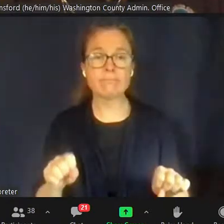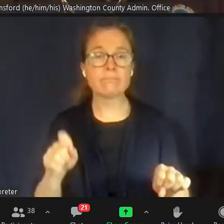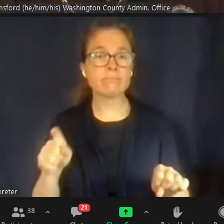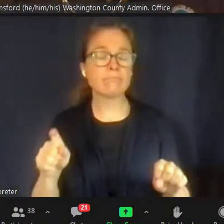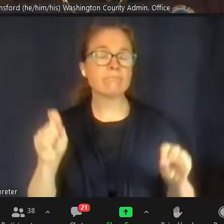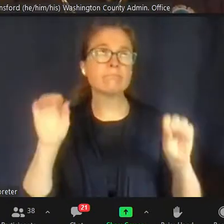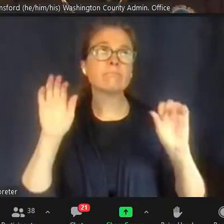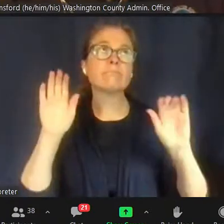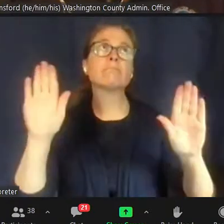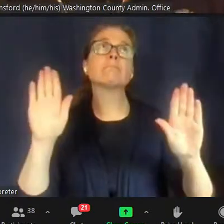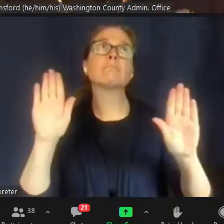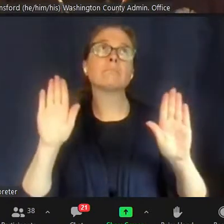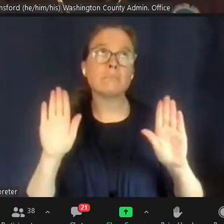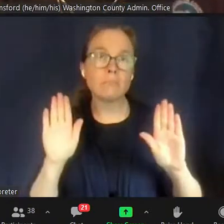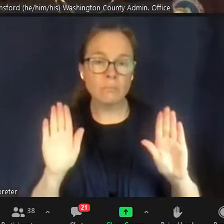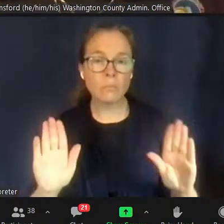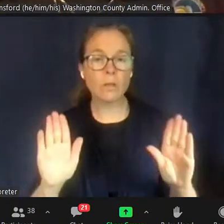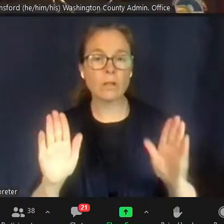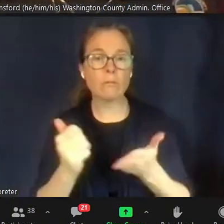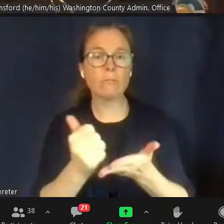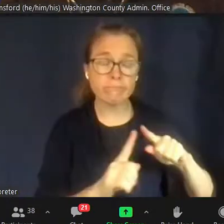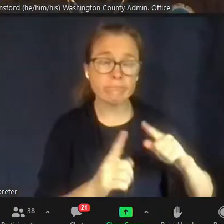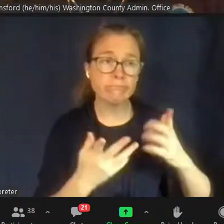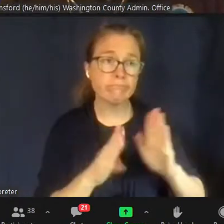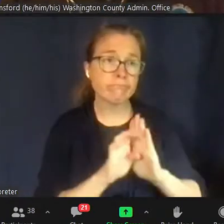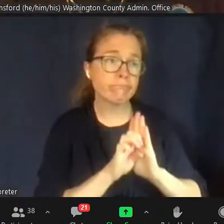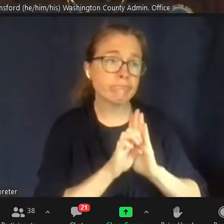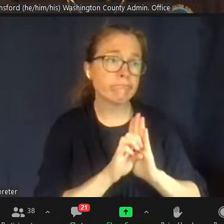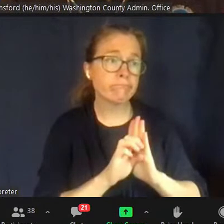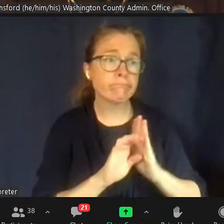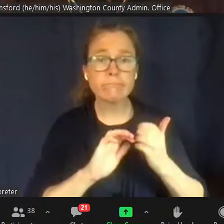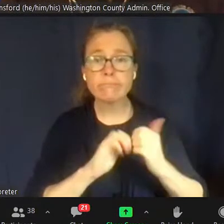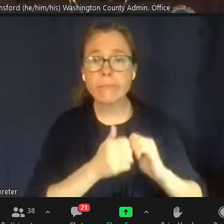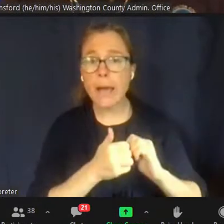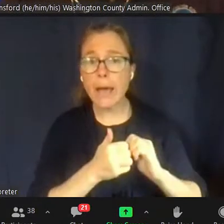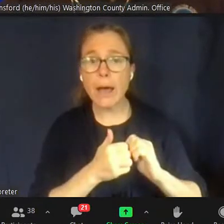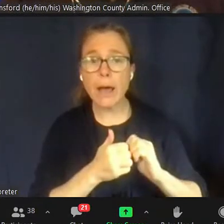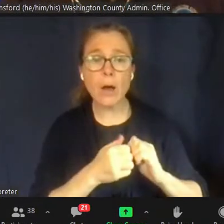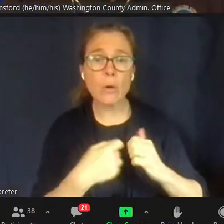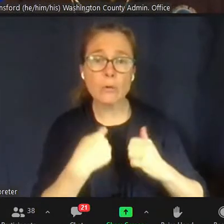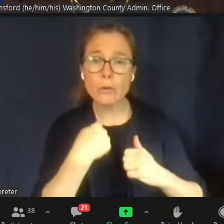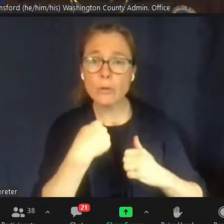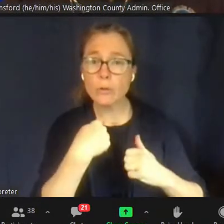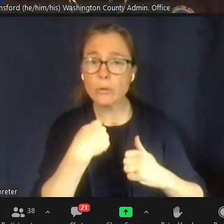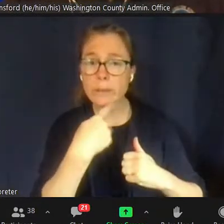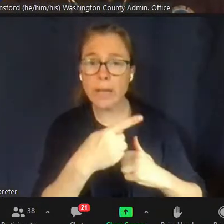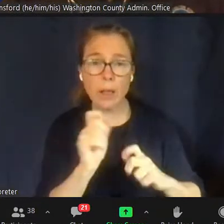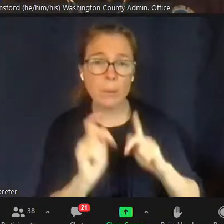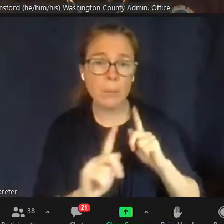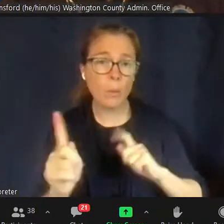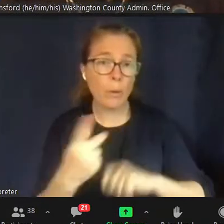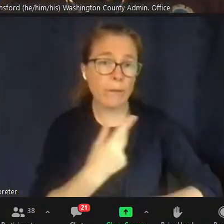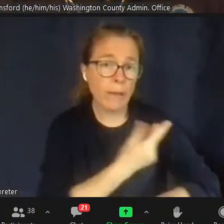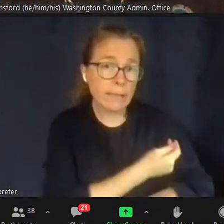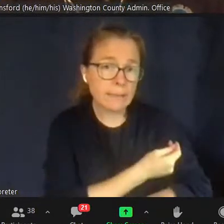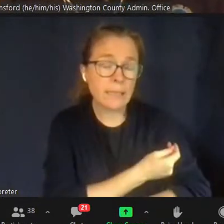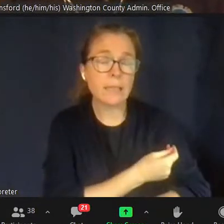fabulous partner that has helped us with everything with vaccination opportunities to